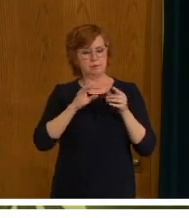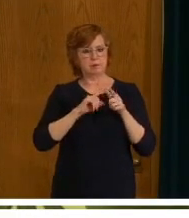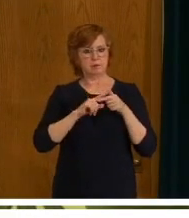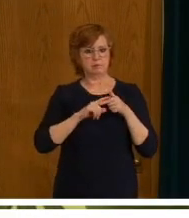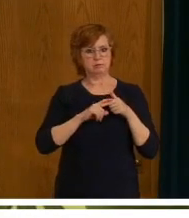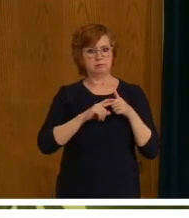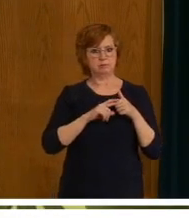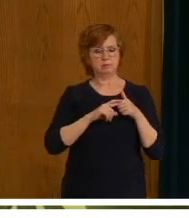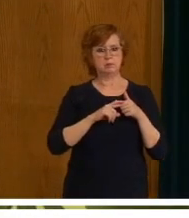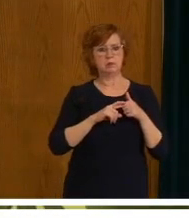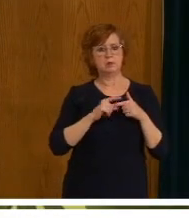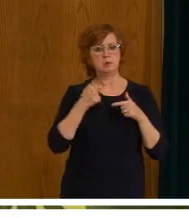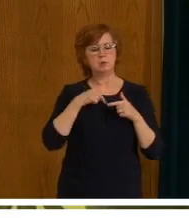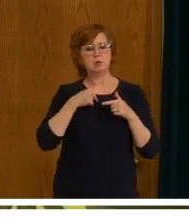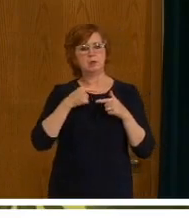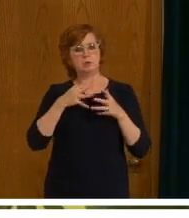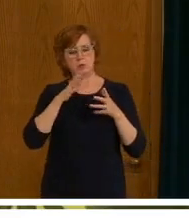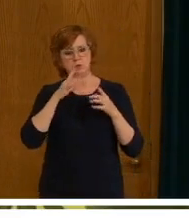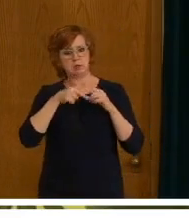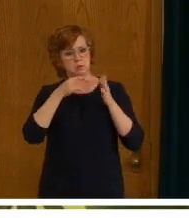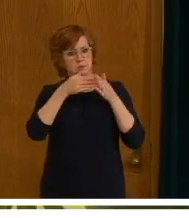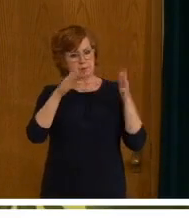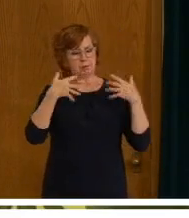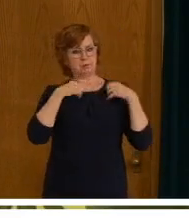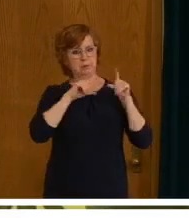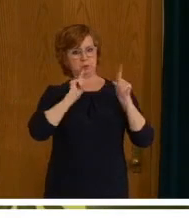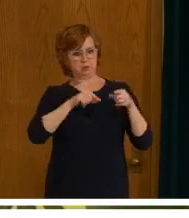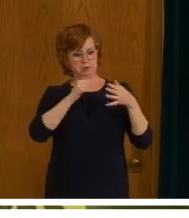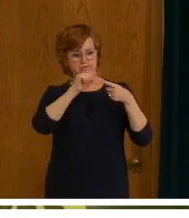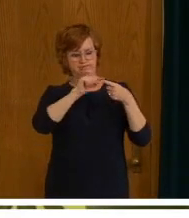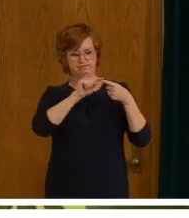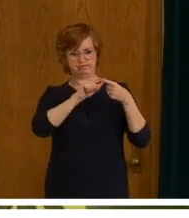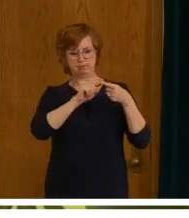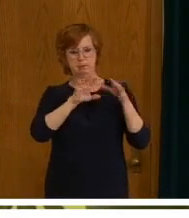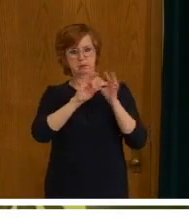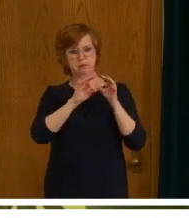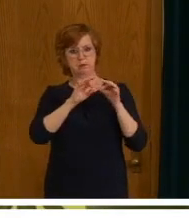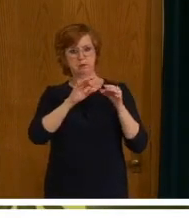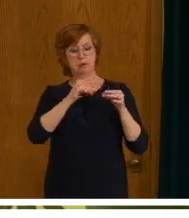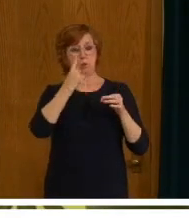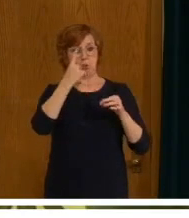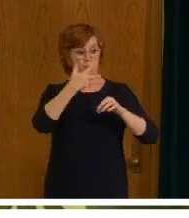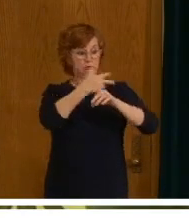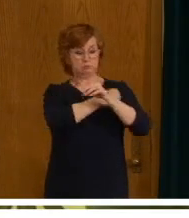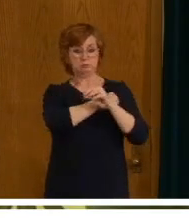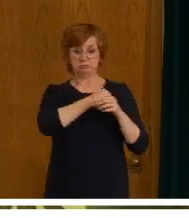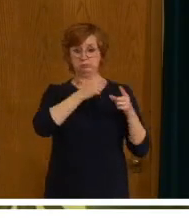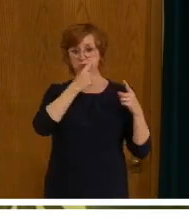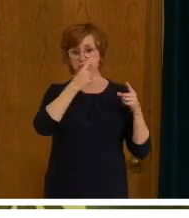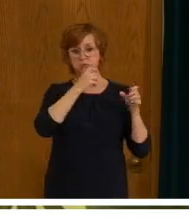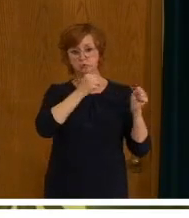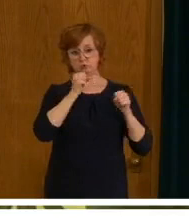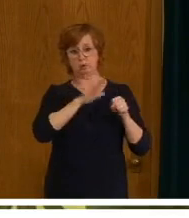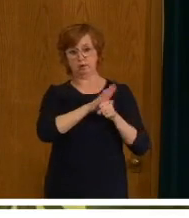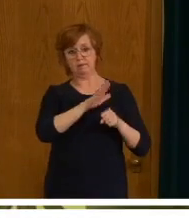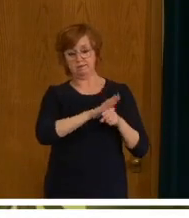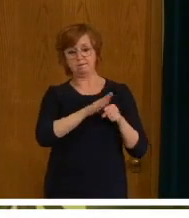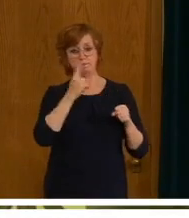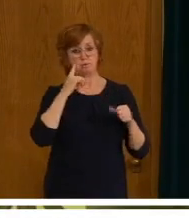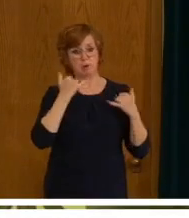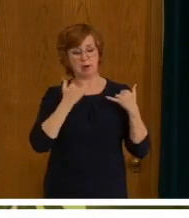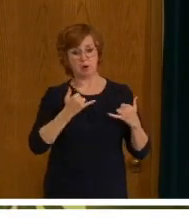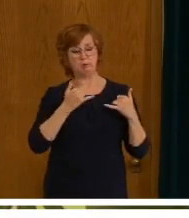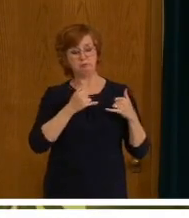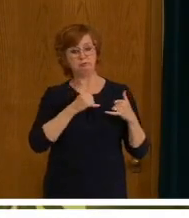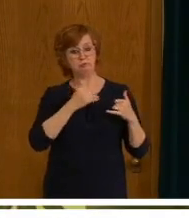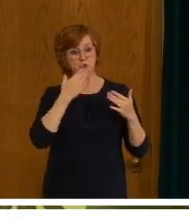if you look at the efficacy of 1 dose in the vast majority of Saskatchewan people, it's proven to be effective, is proving to be effective, and